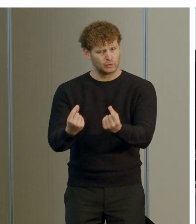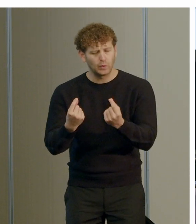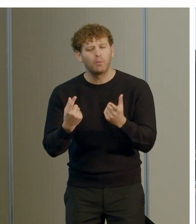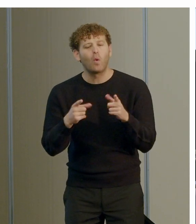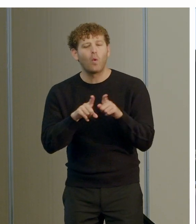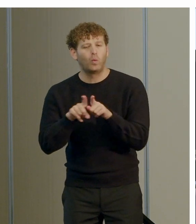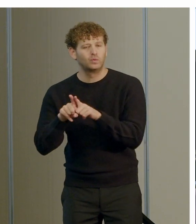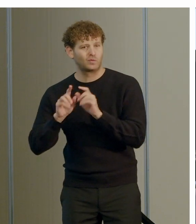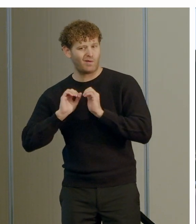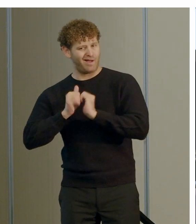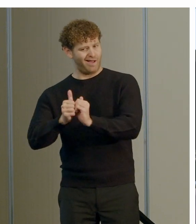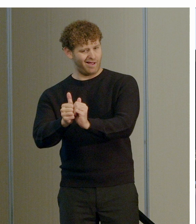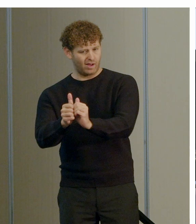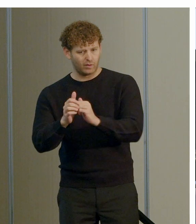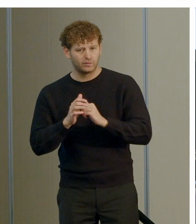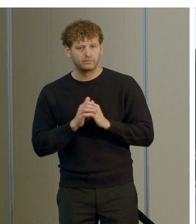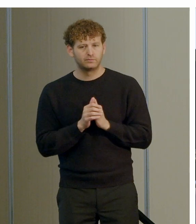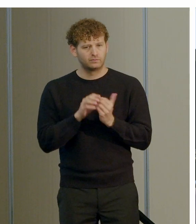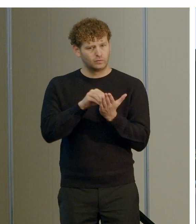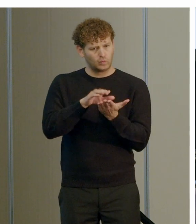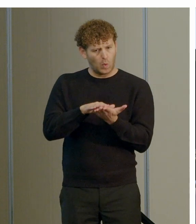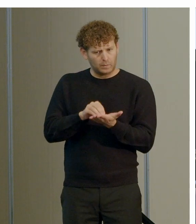general community.